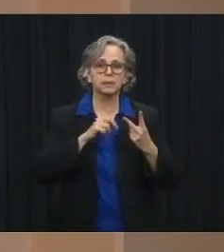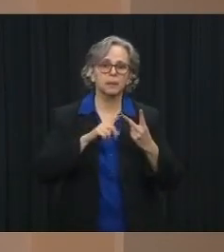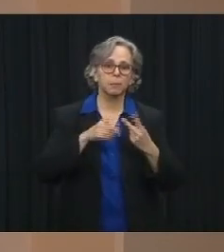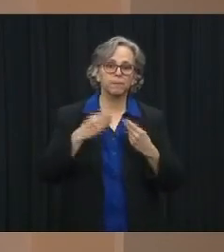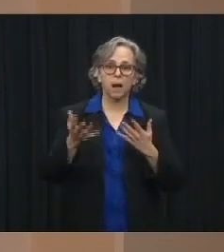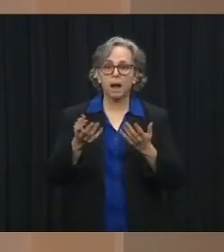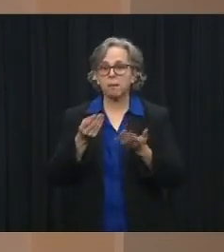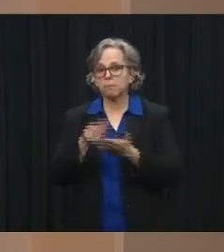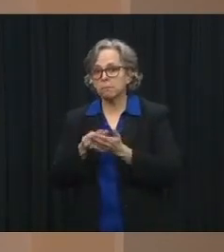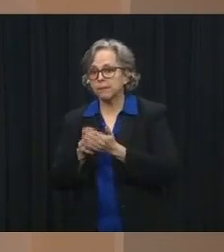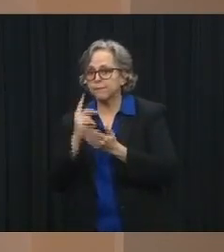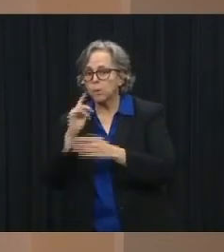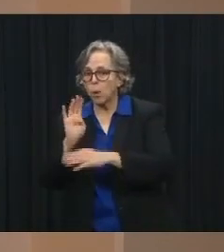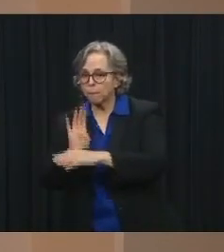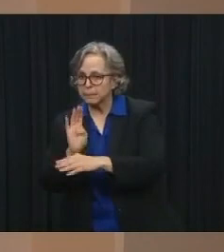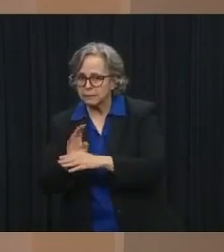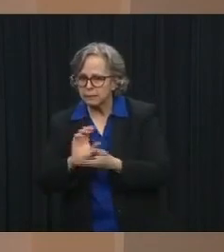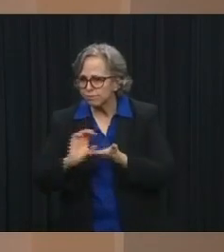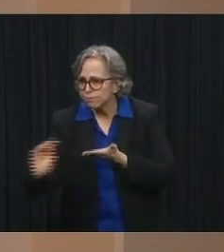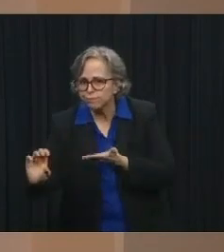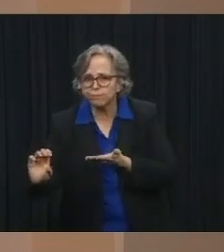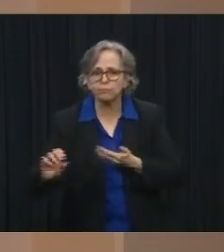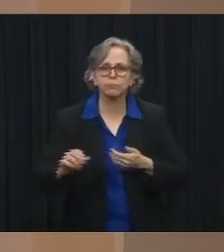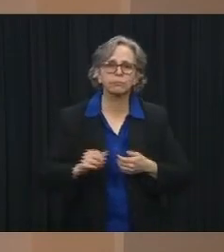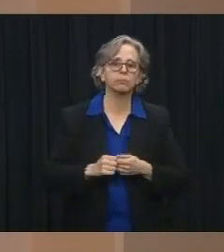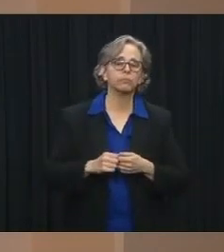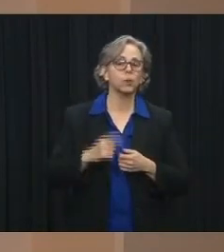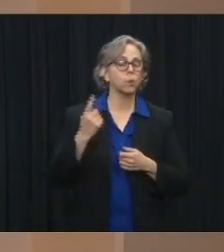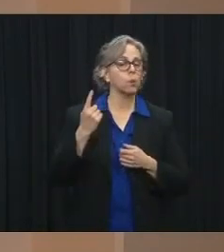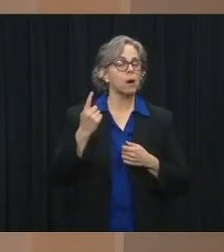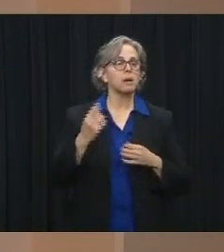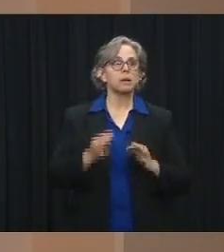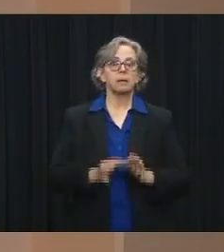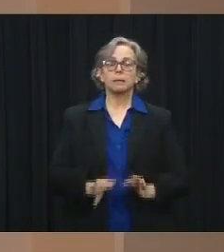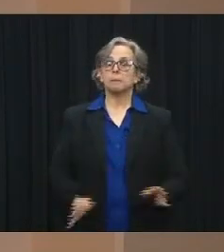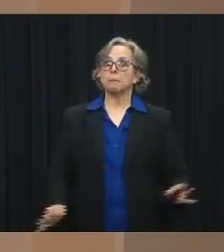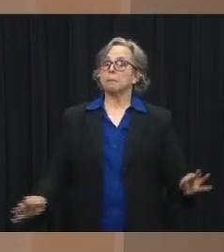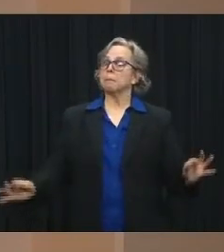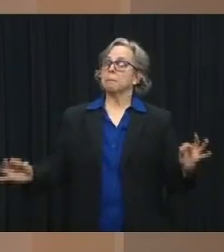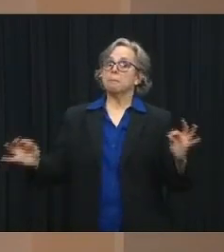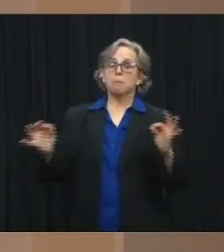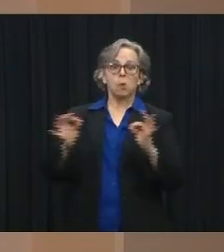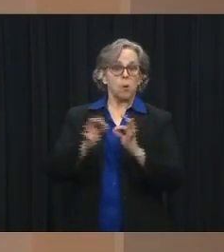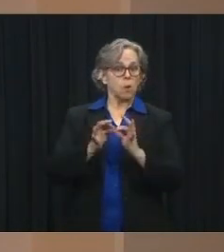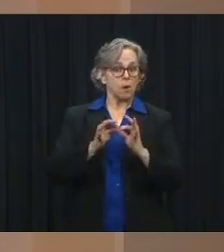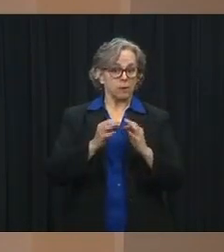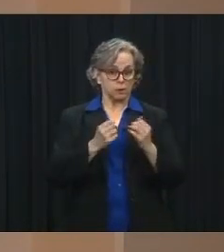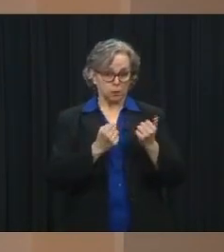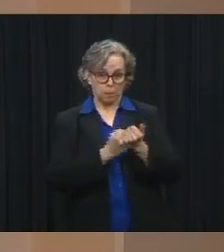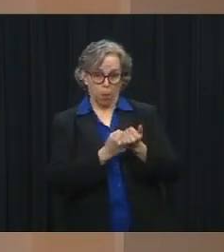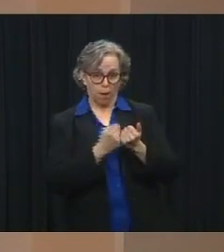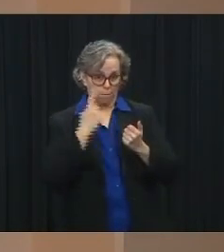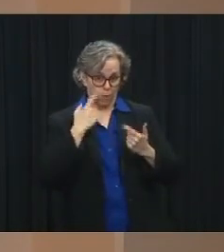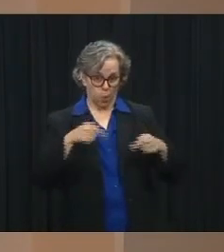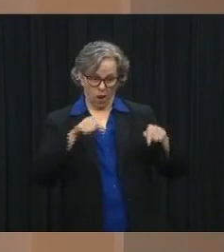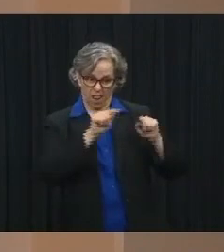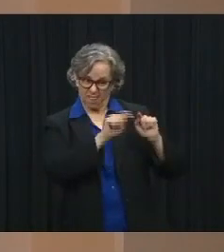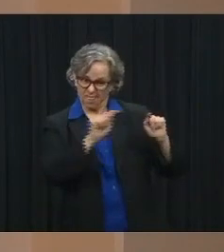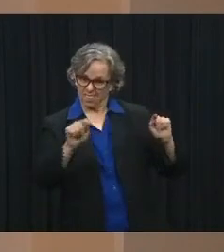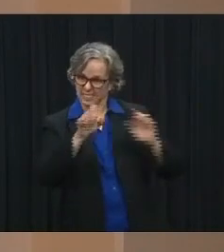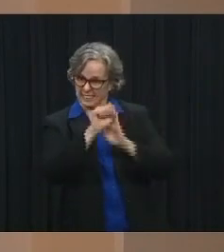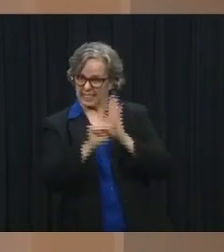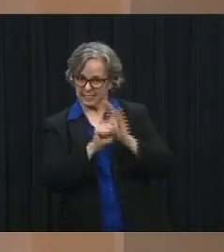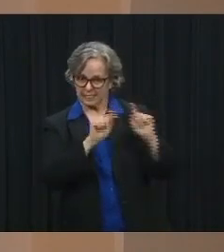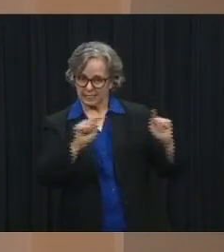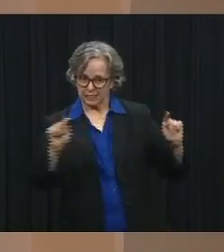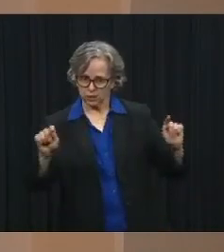and one thing that's crucial is the support that the states will need to do the things that Dr. Acton needs to do and to help